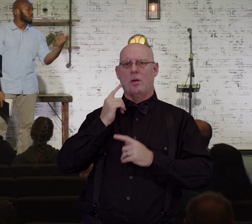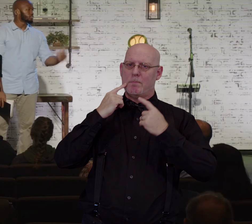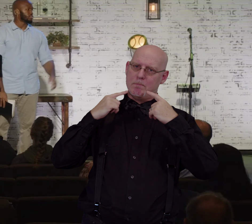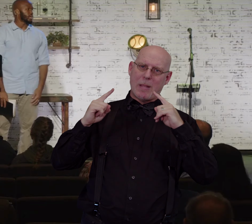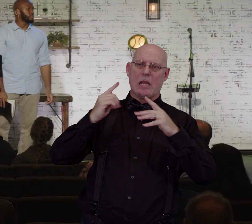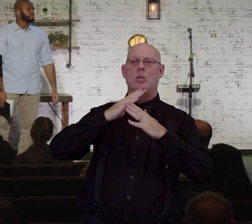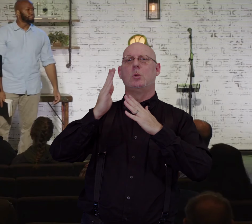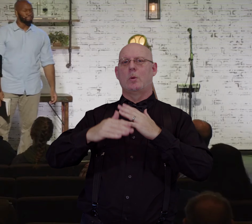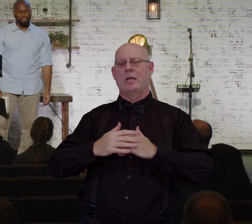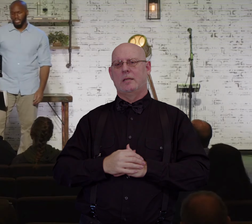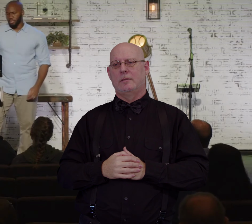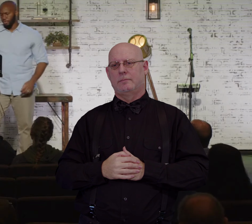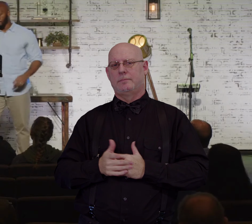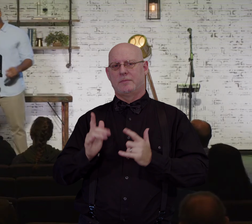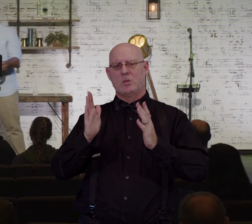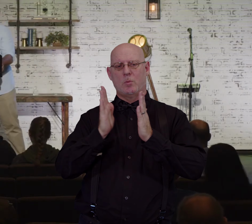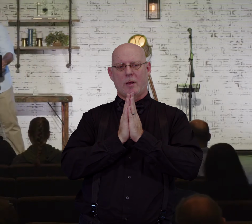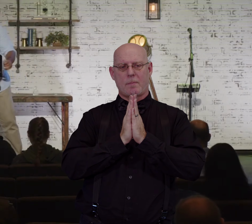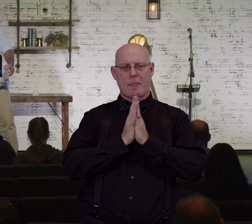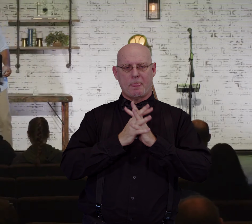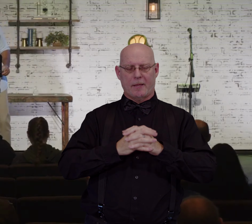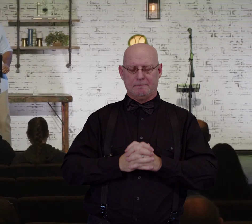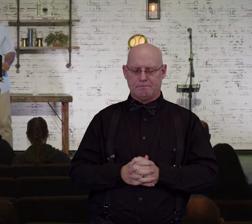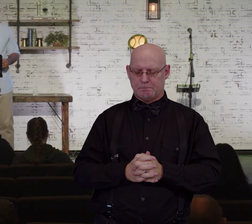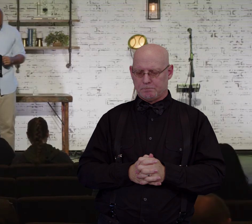make it to the end. Let us pray.